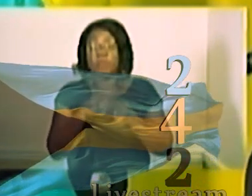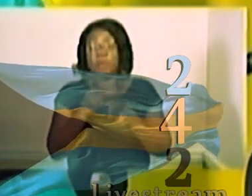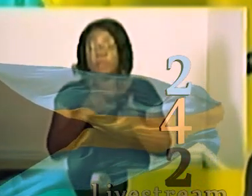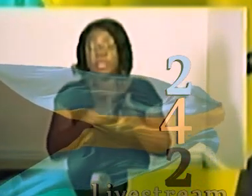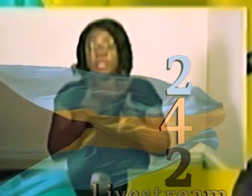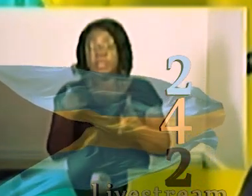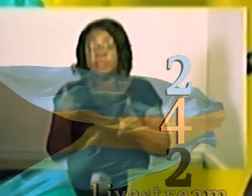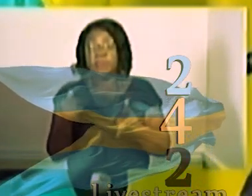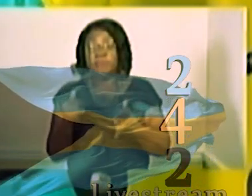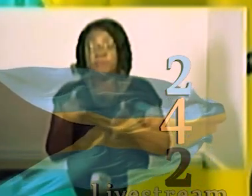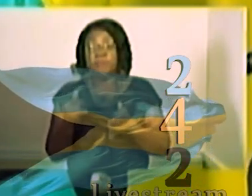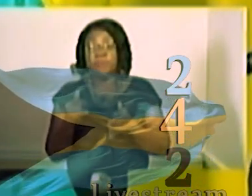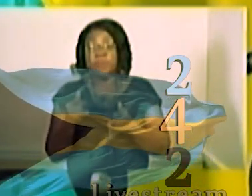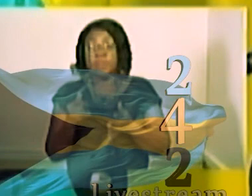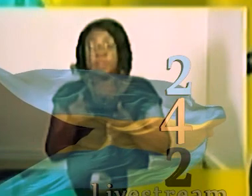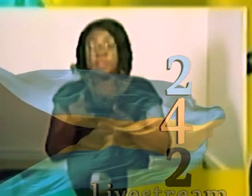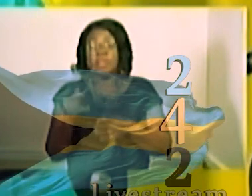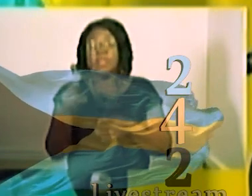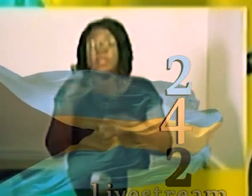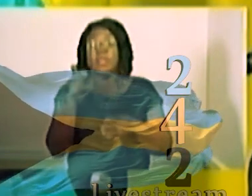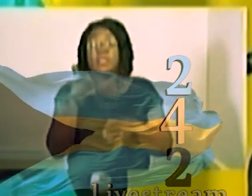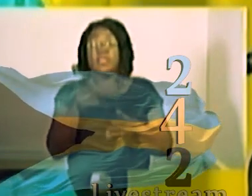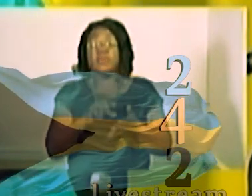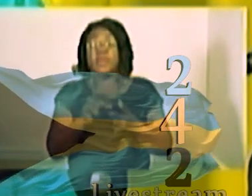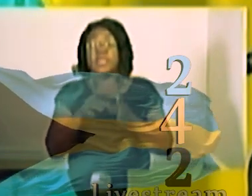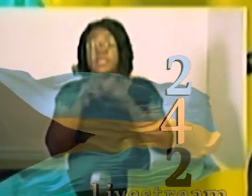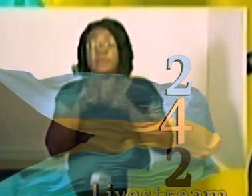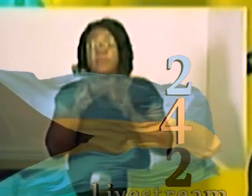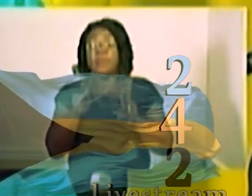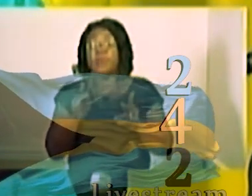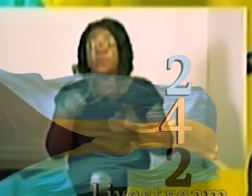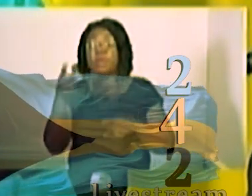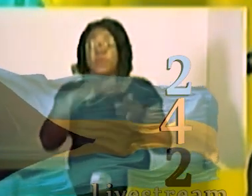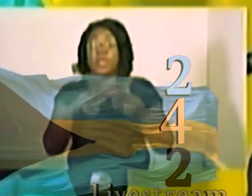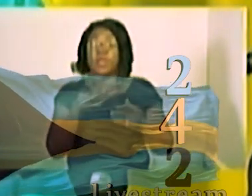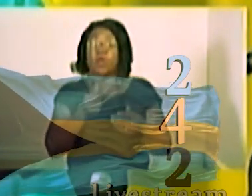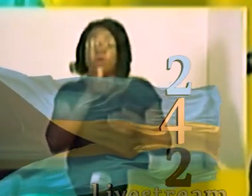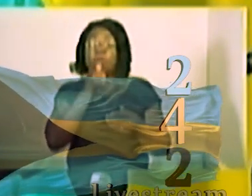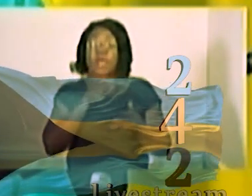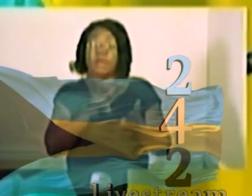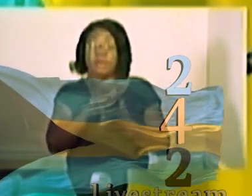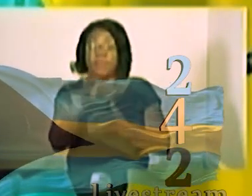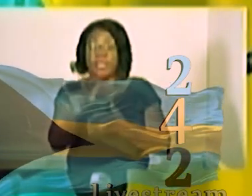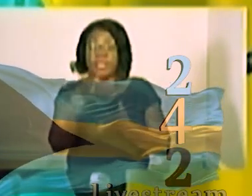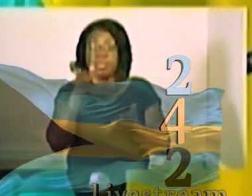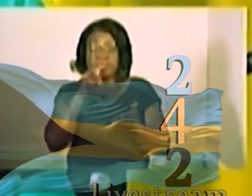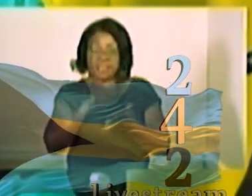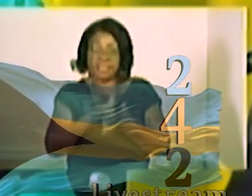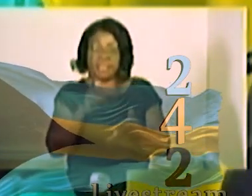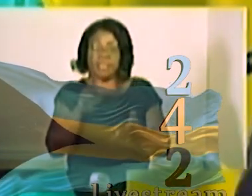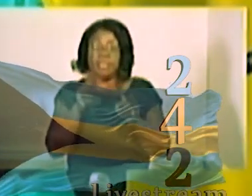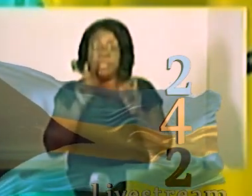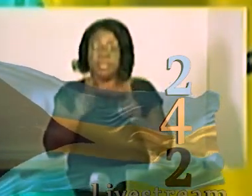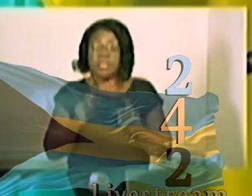yachts and private aircrafts coming in. So the answer to that question is yes, that is still required.